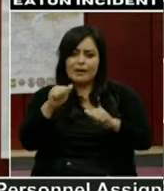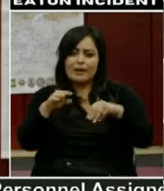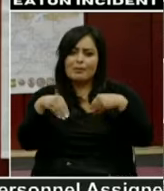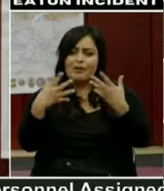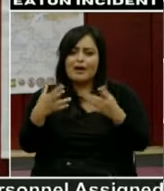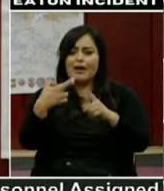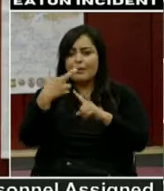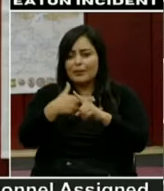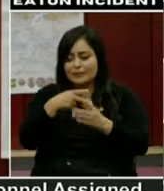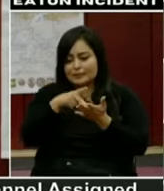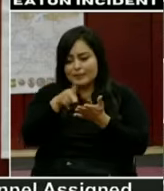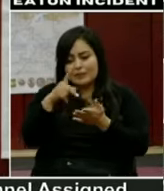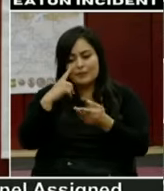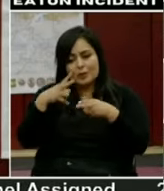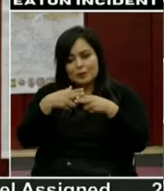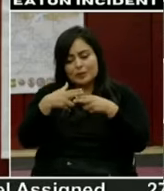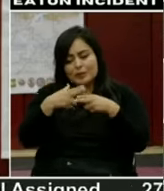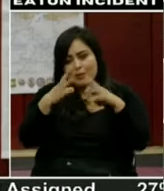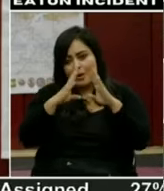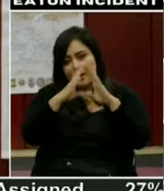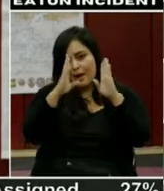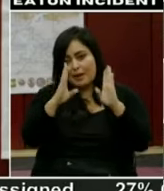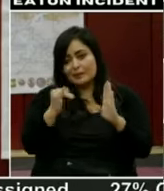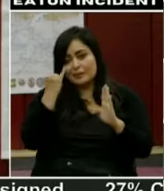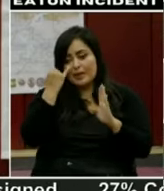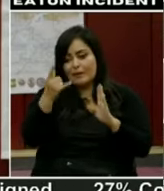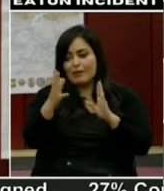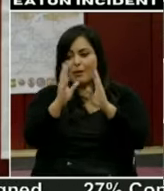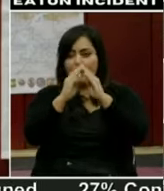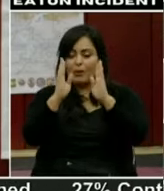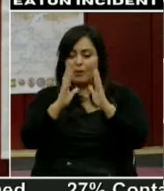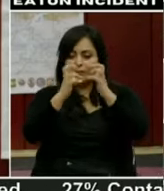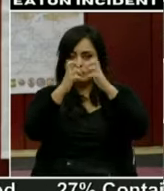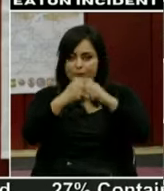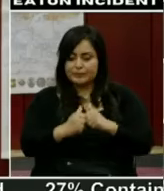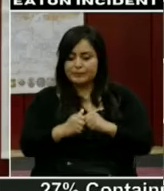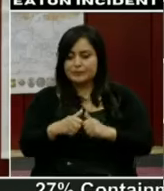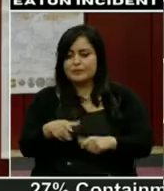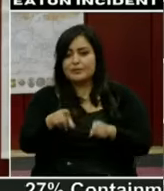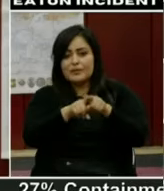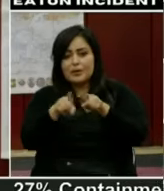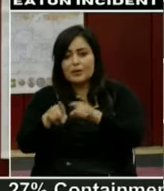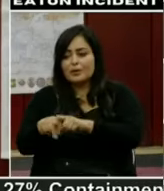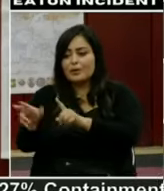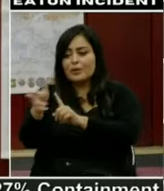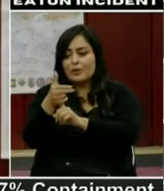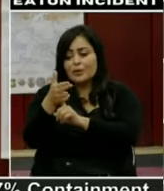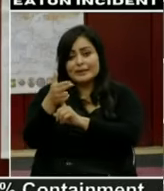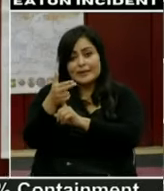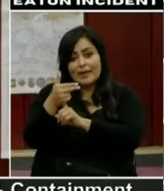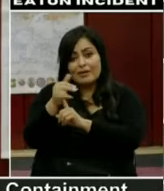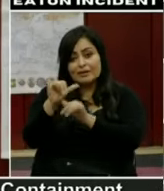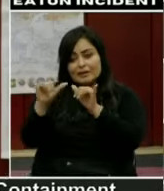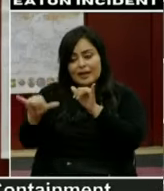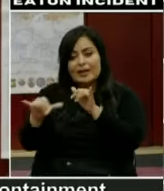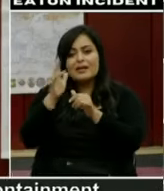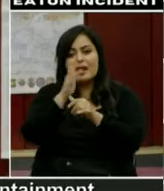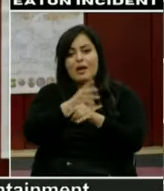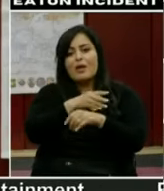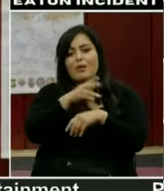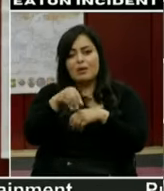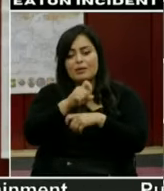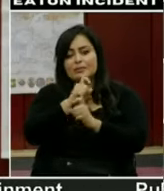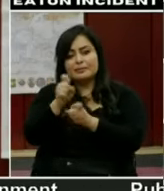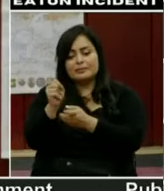rental payments for temporary housing for those who lost their homes, reimbursement for lodging expenses such as a hotel, grants